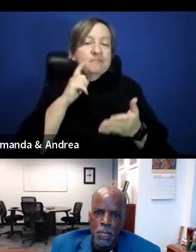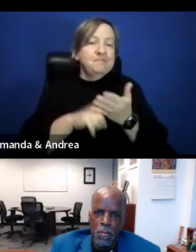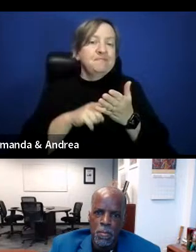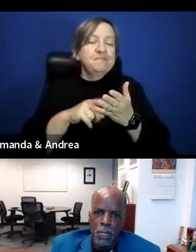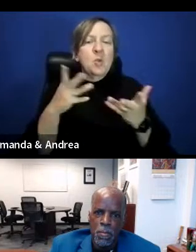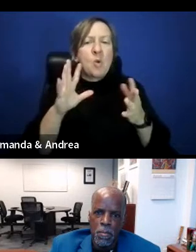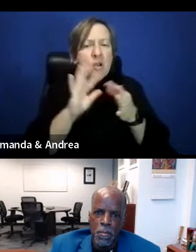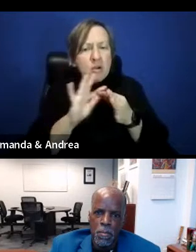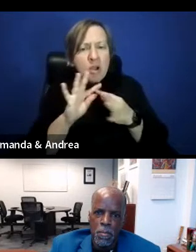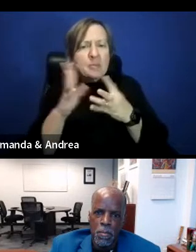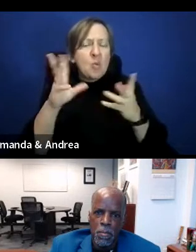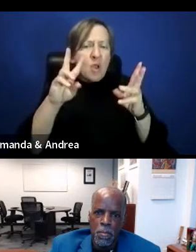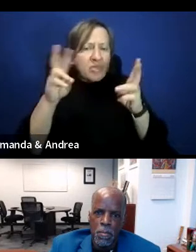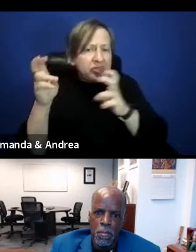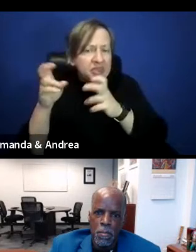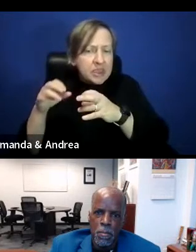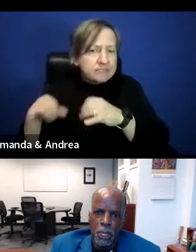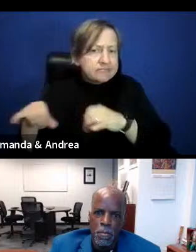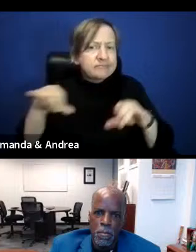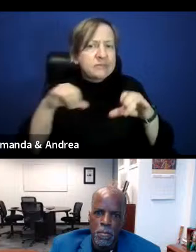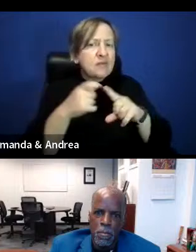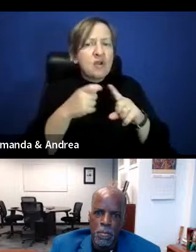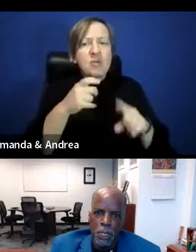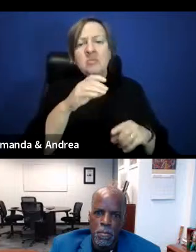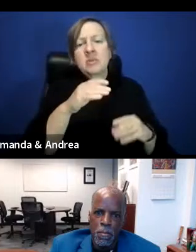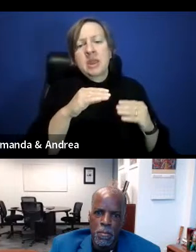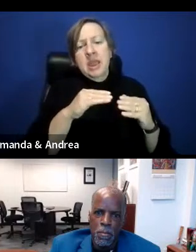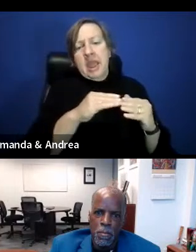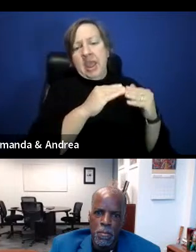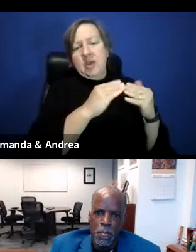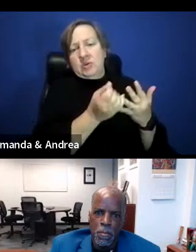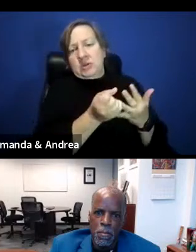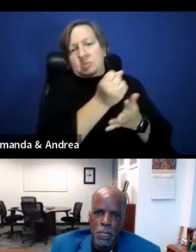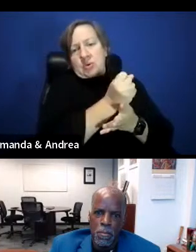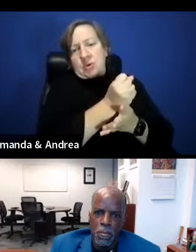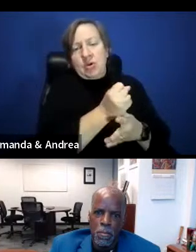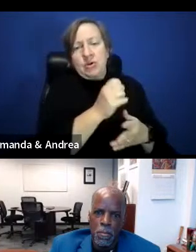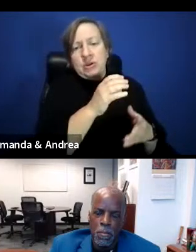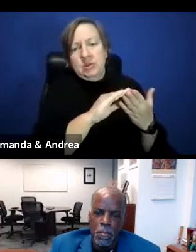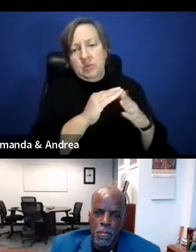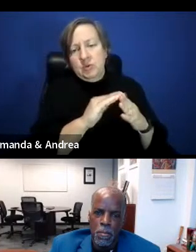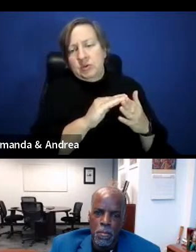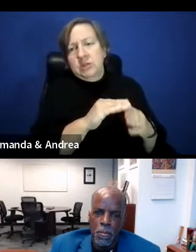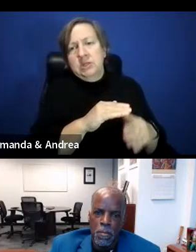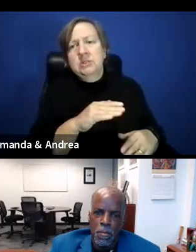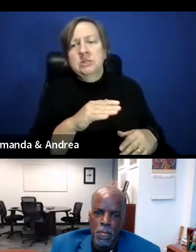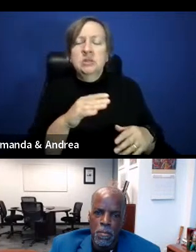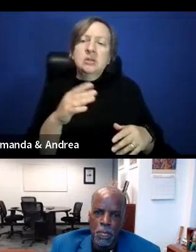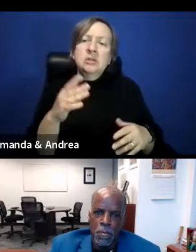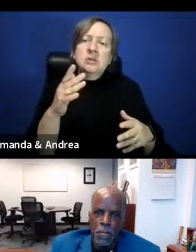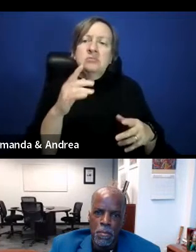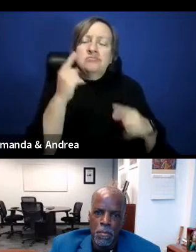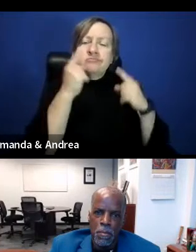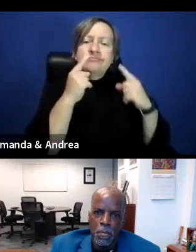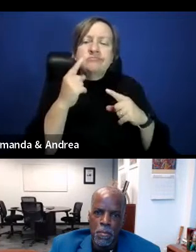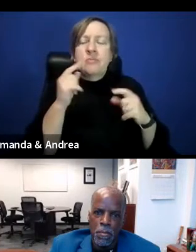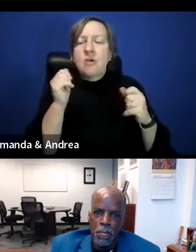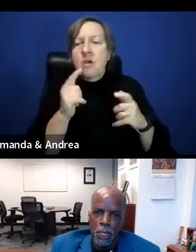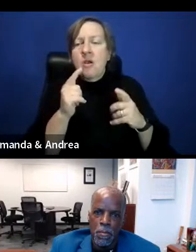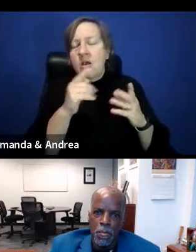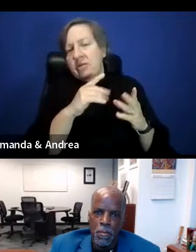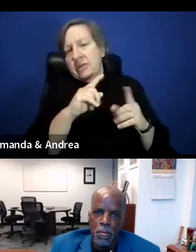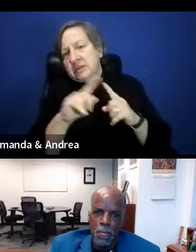that are coming from equity priority communities and making sure, in addition to all the scopes of comments that we're receiving,